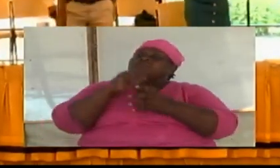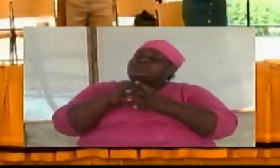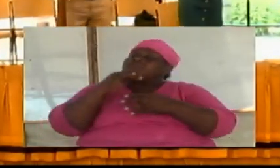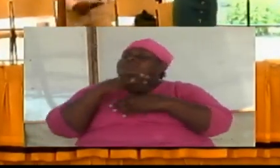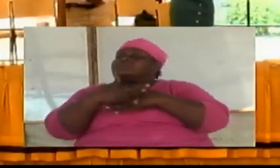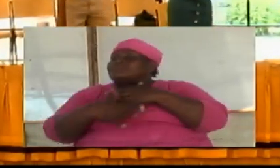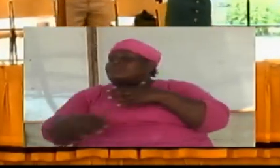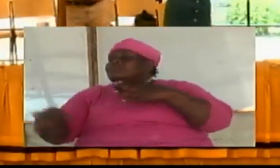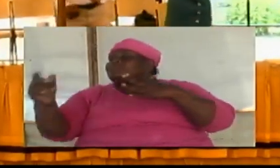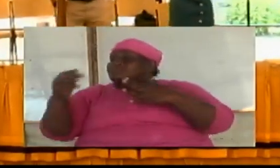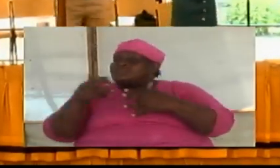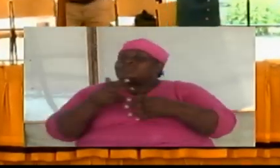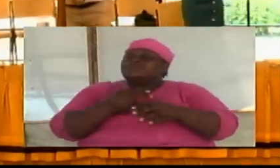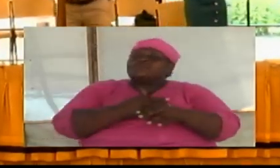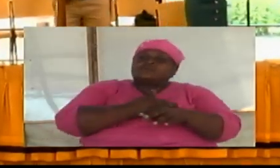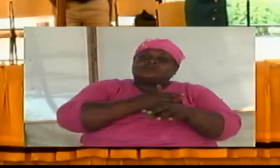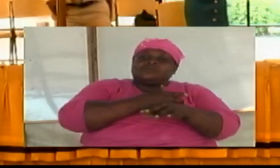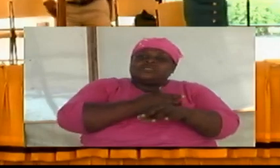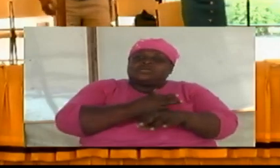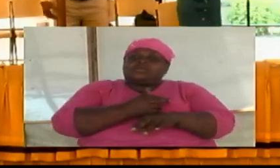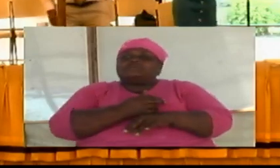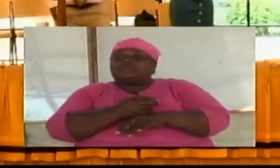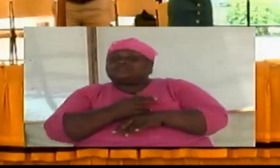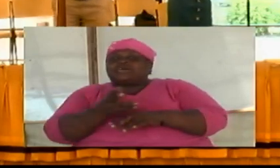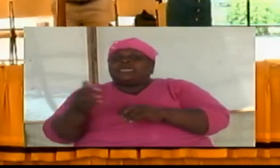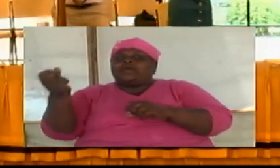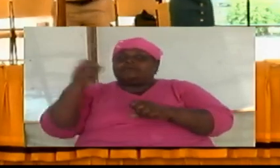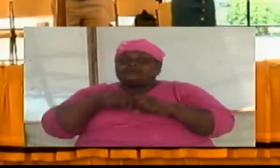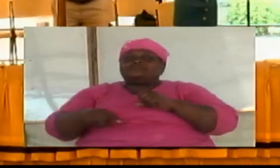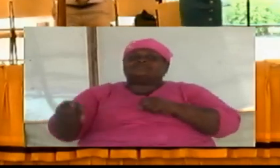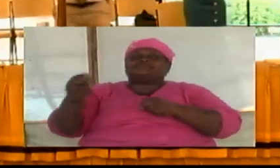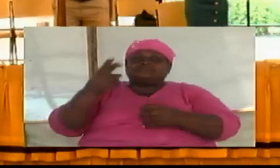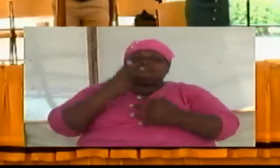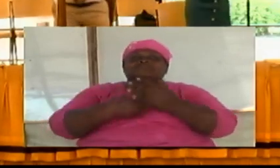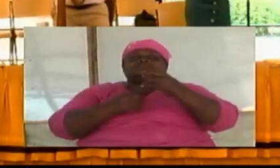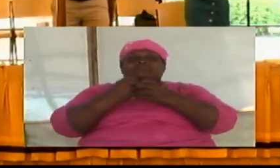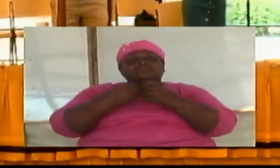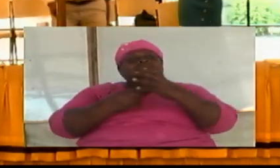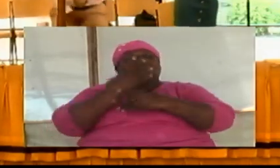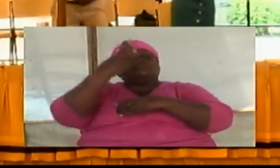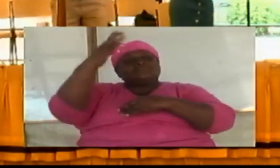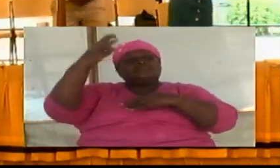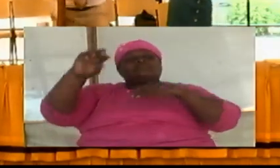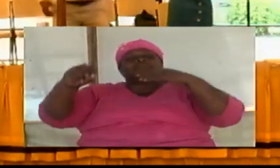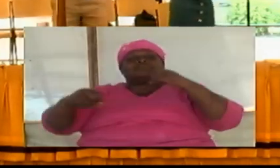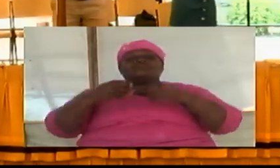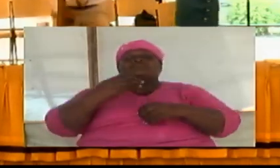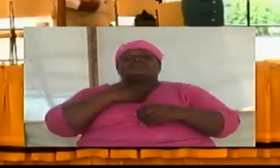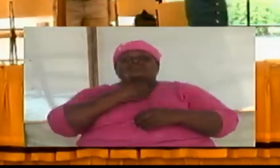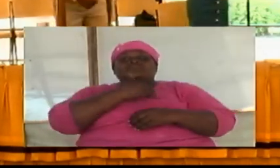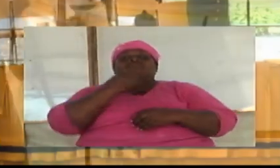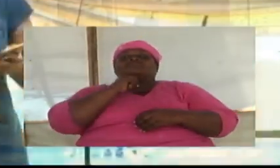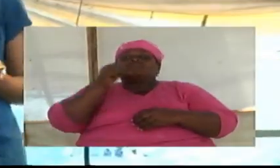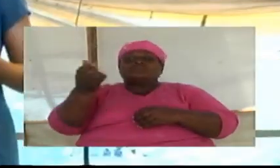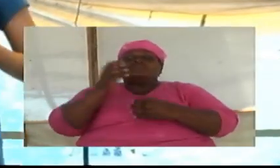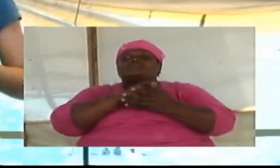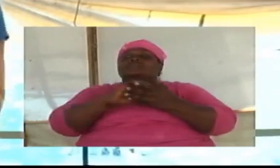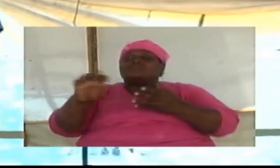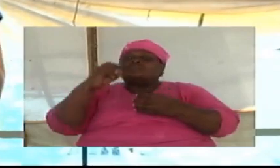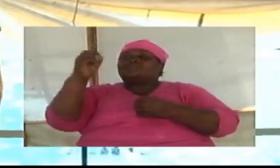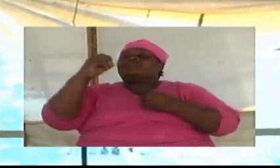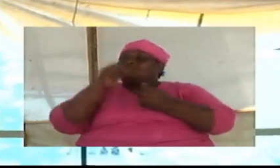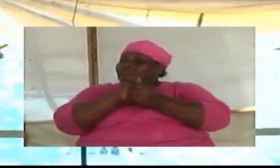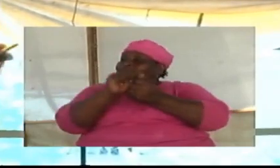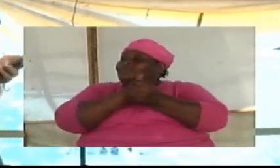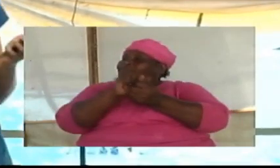in the blood of the Lamb. Oh, there's a fountain flowing for the souls of